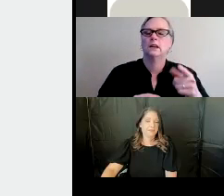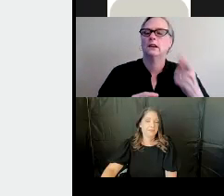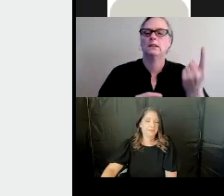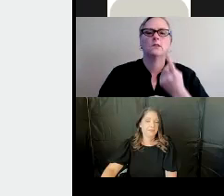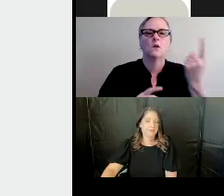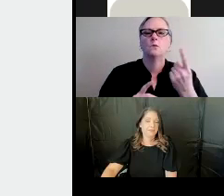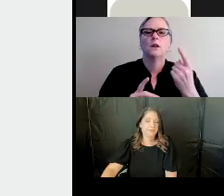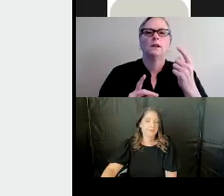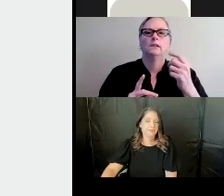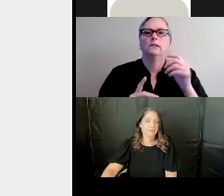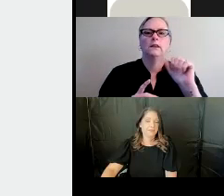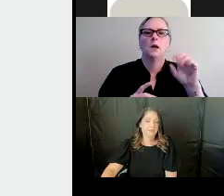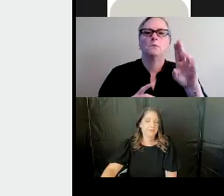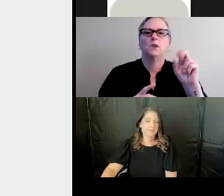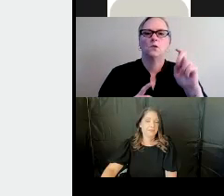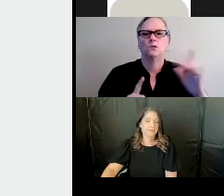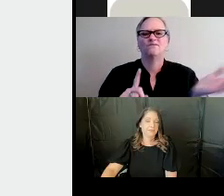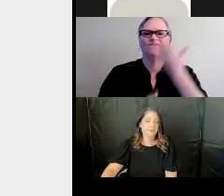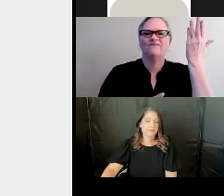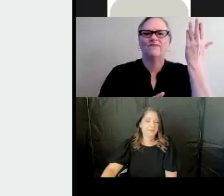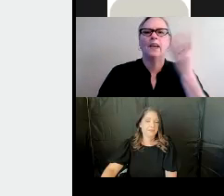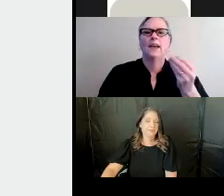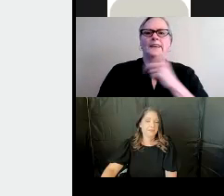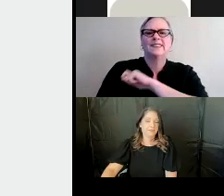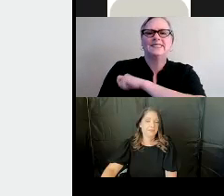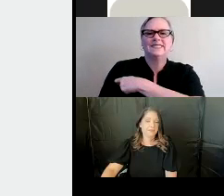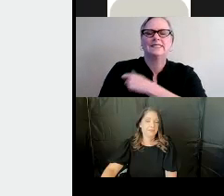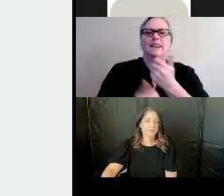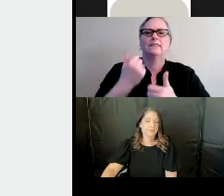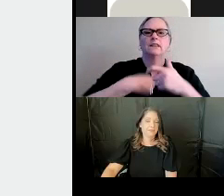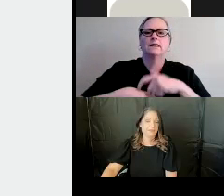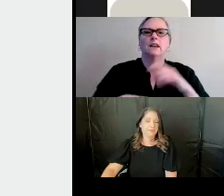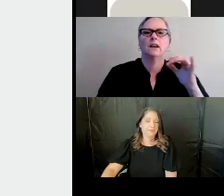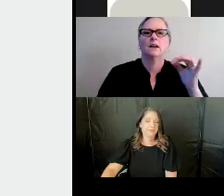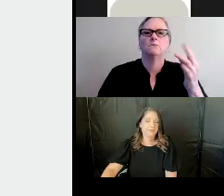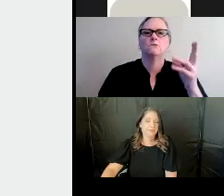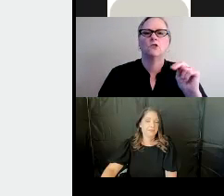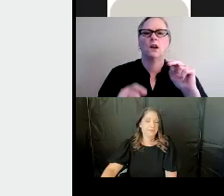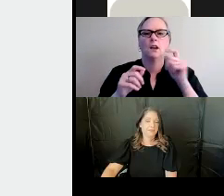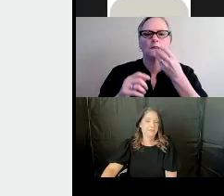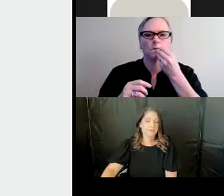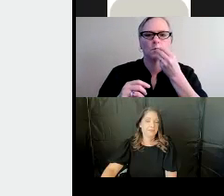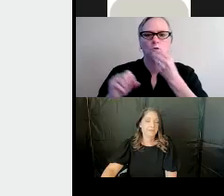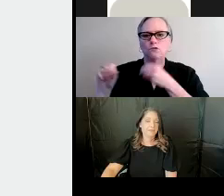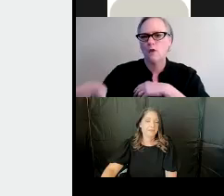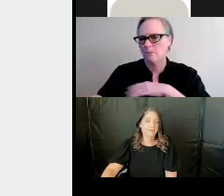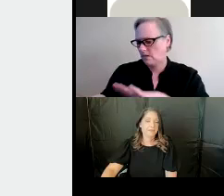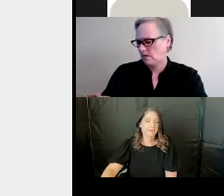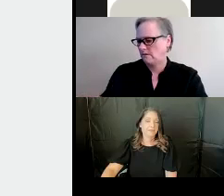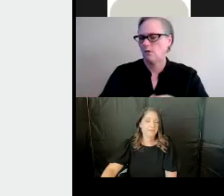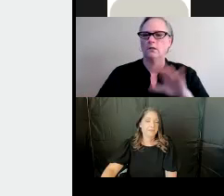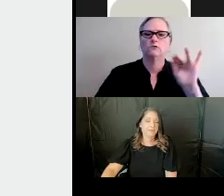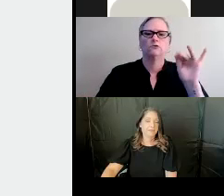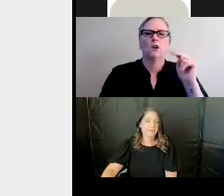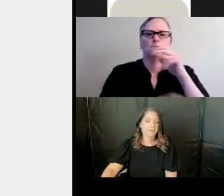hits John on the head and pinches his arm every time John drops his food on the floor. John doesn't want to report